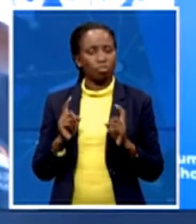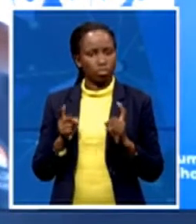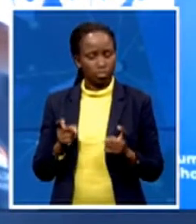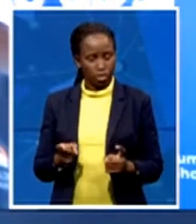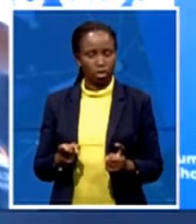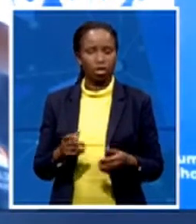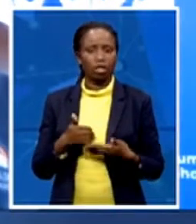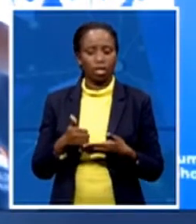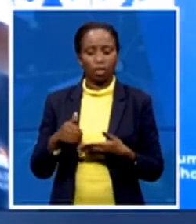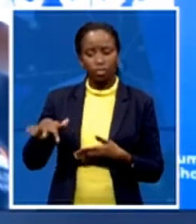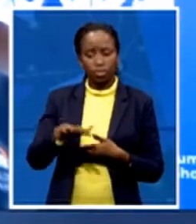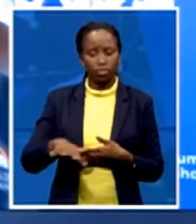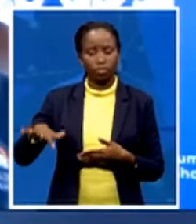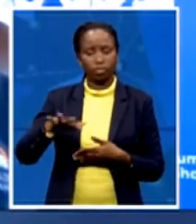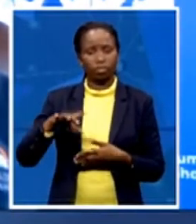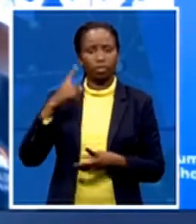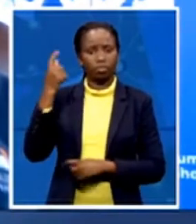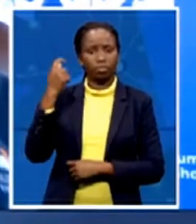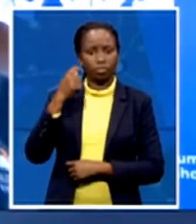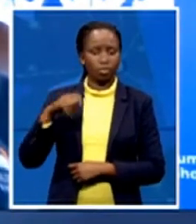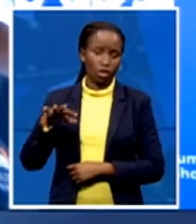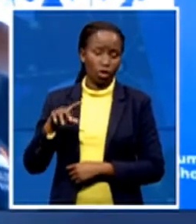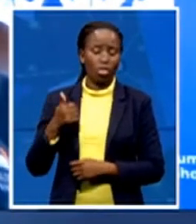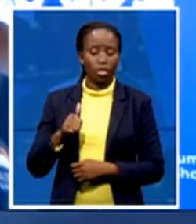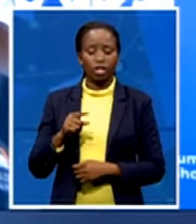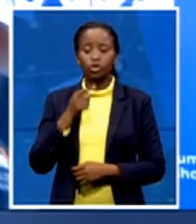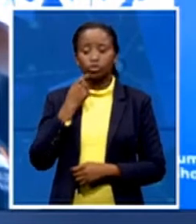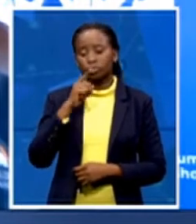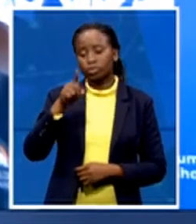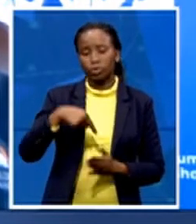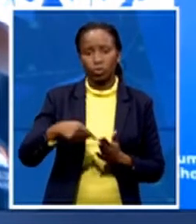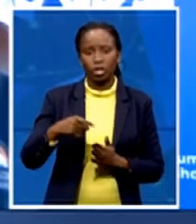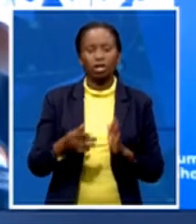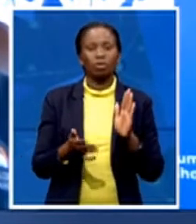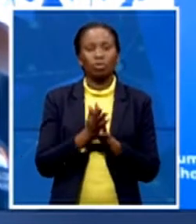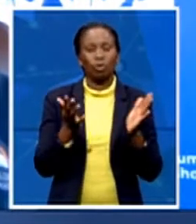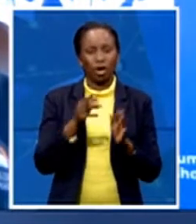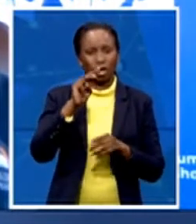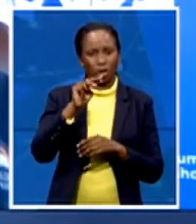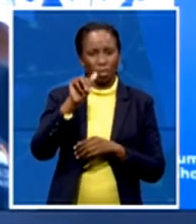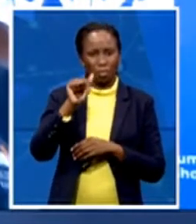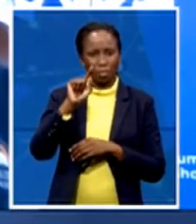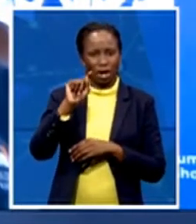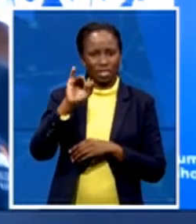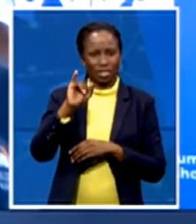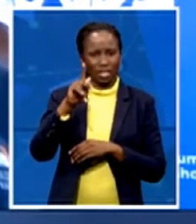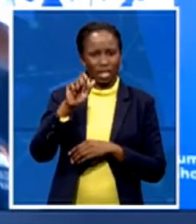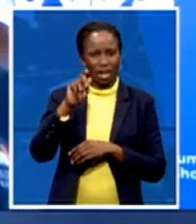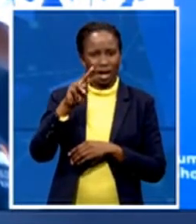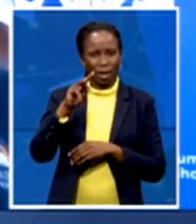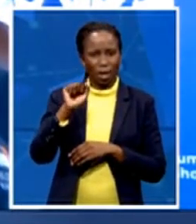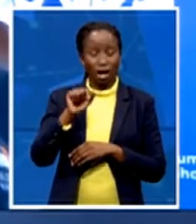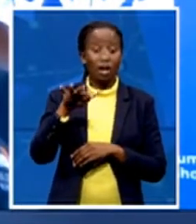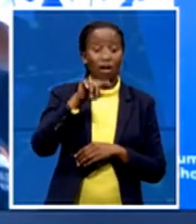week's time, I will also go to the Matsikama area where I know that there is nobody who's got a cell phone because there's never been a